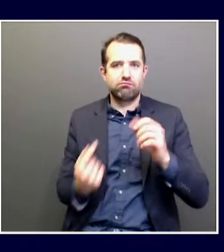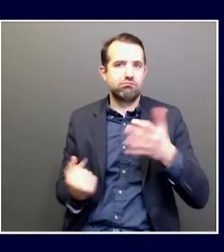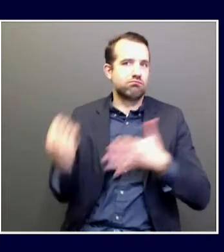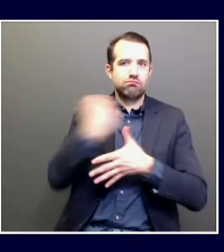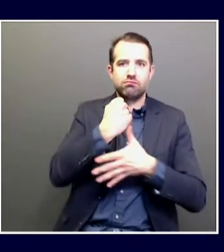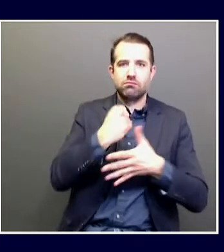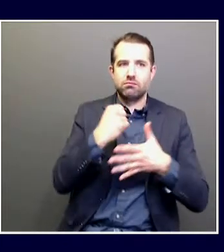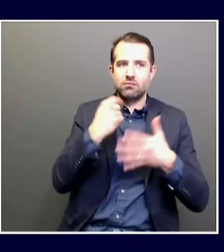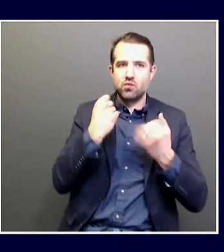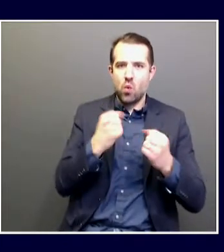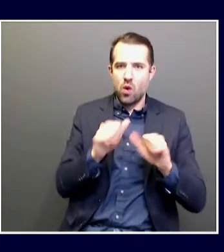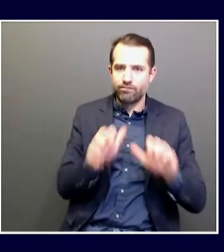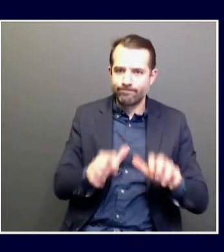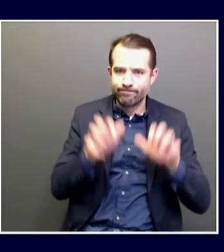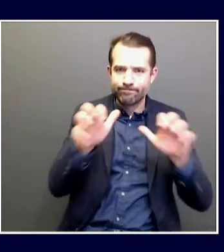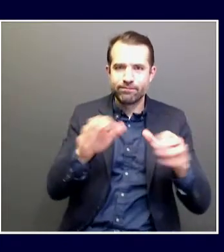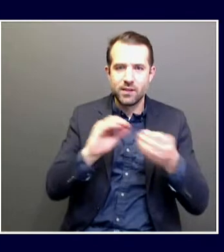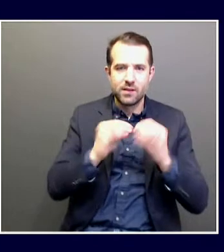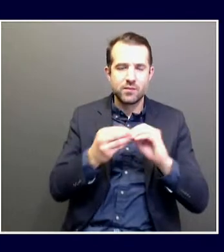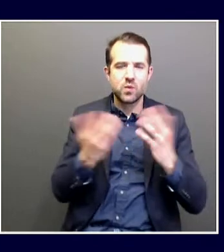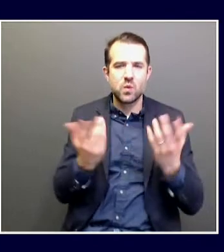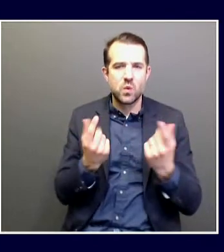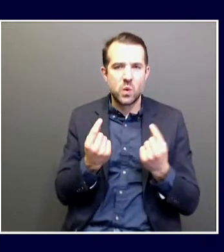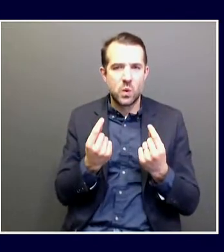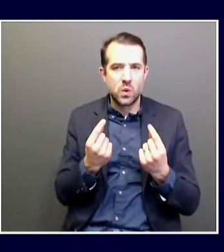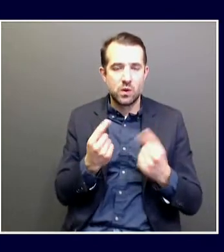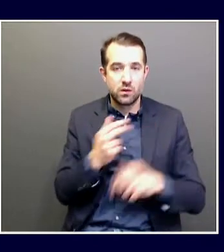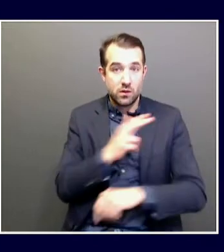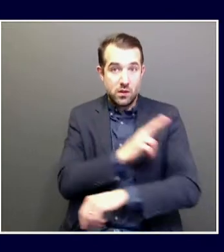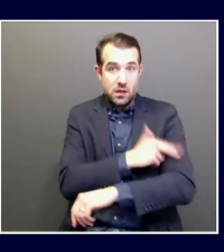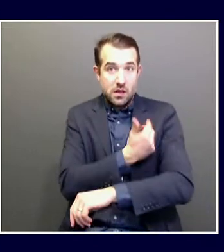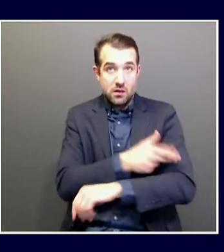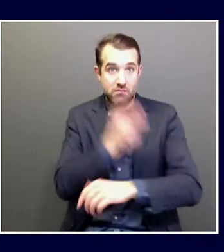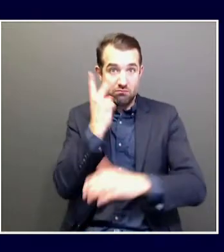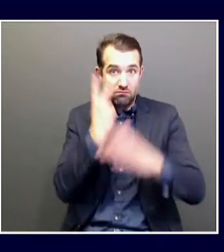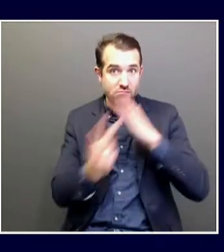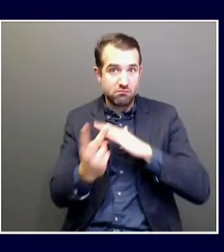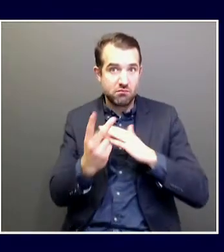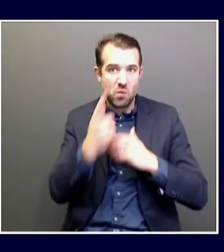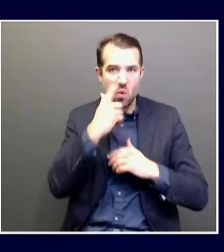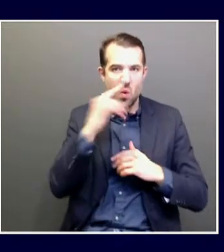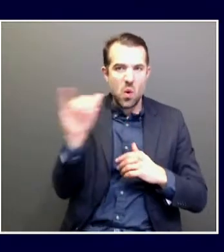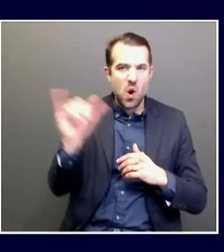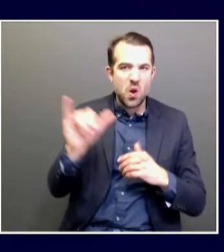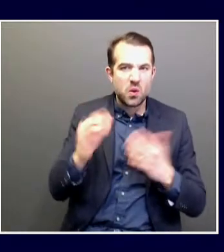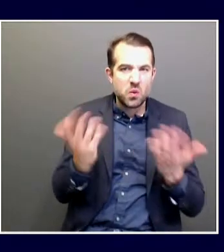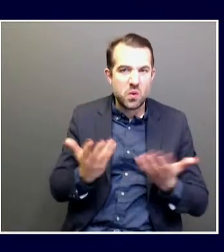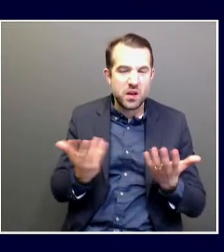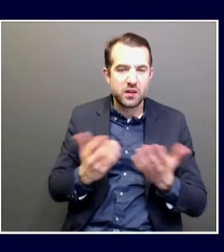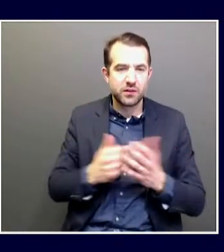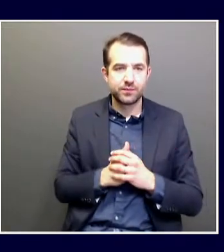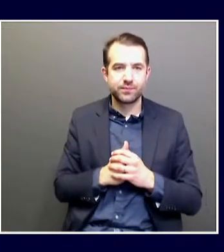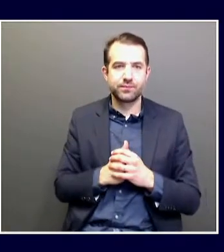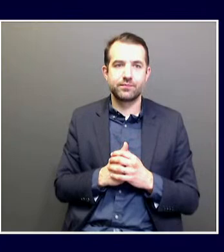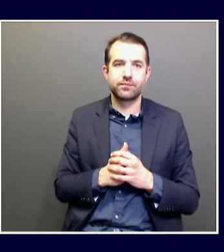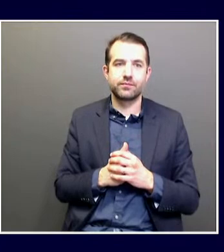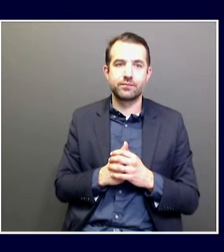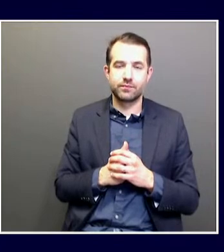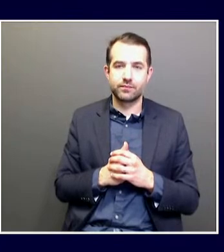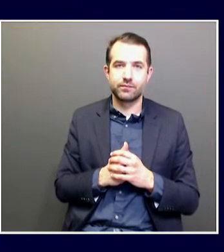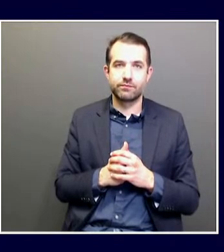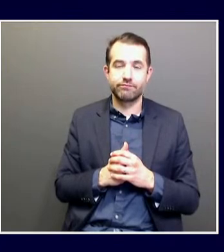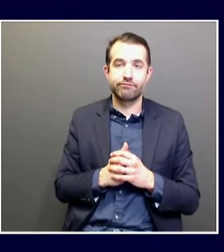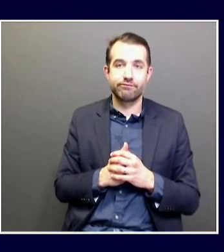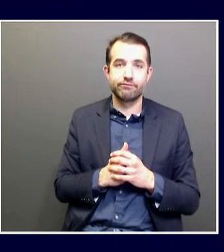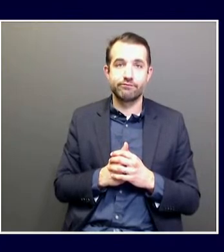just Mainers and hospitals. Like, what could that potentially look like? I'll begin by talking about hospitals